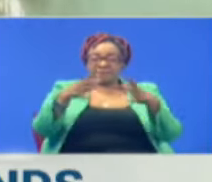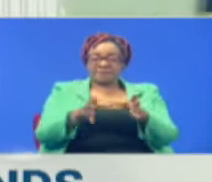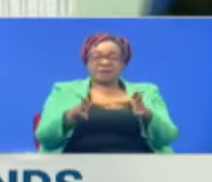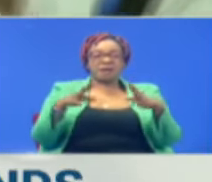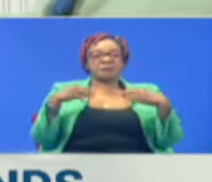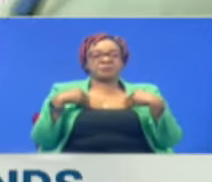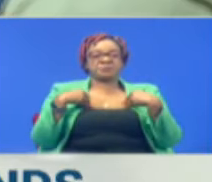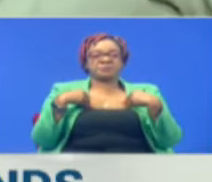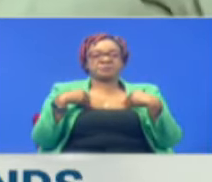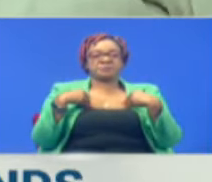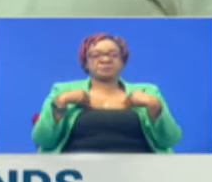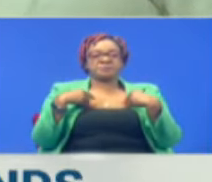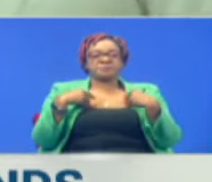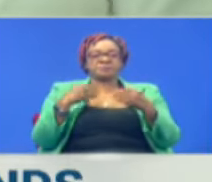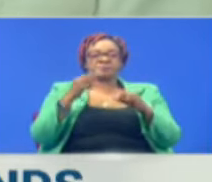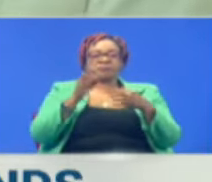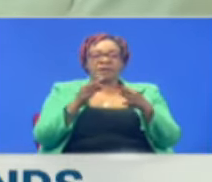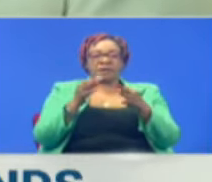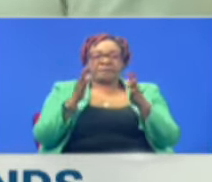person used to be in real life.